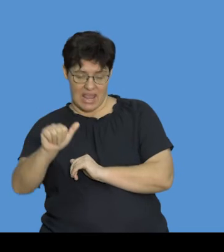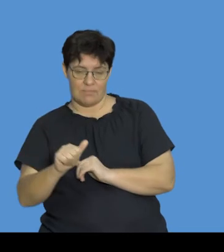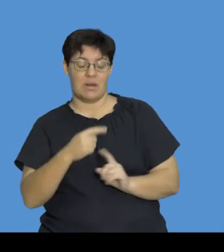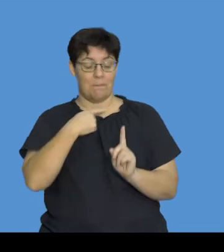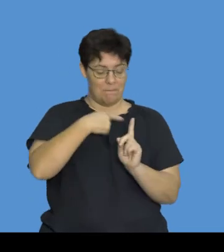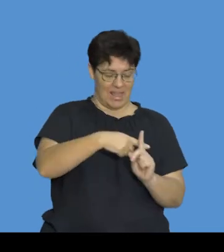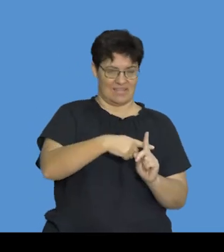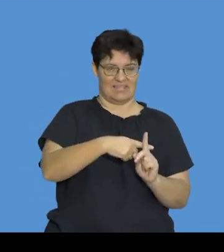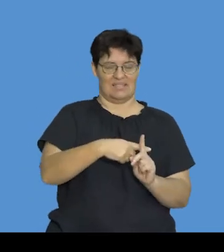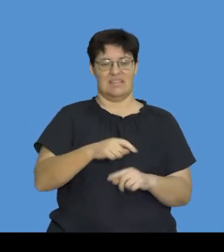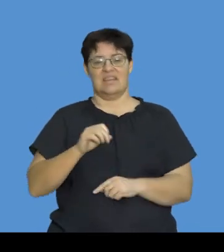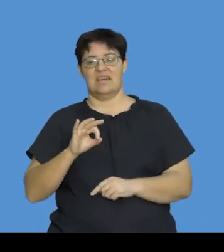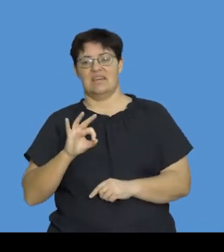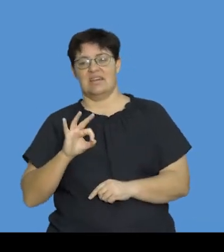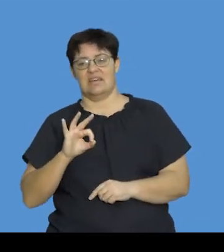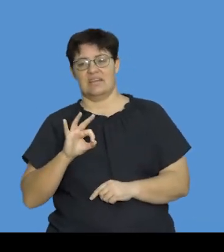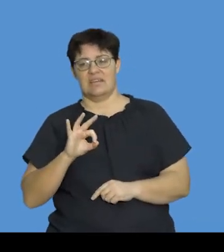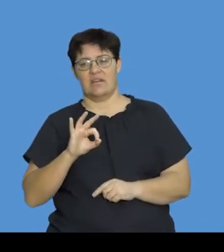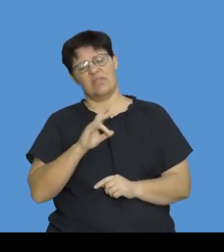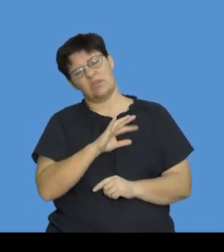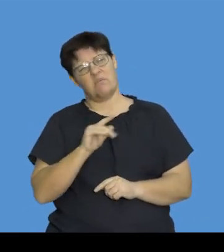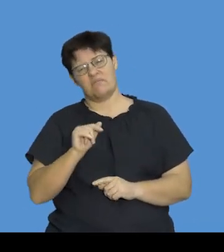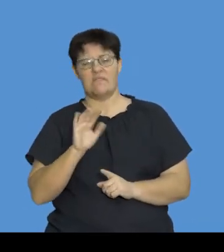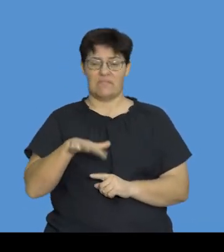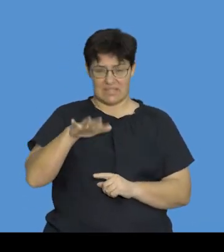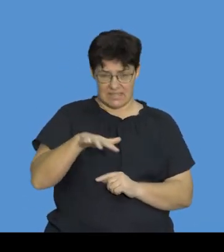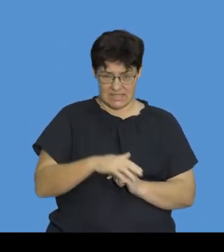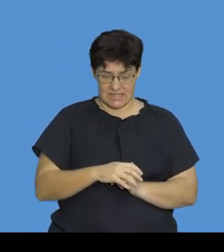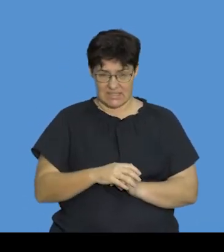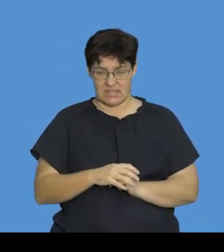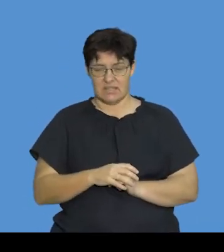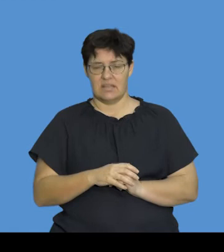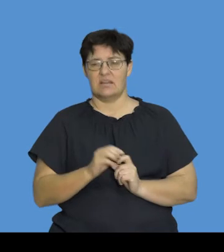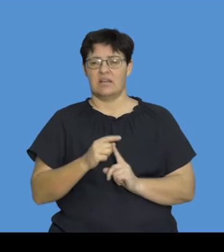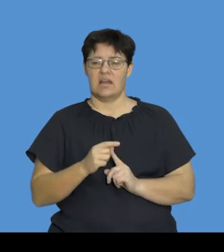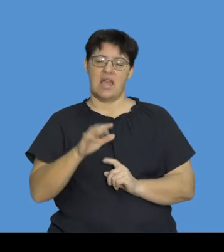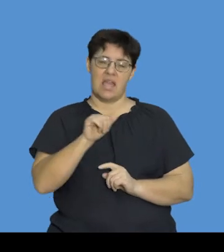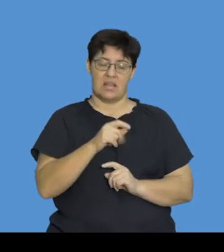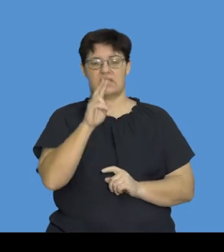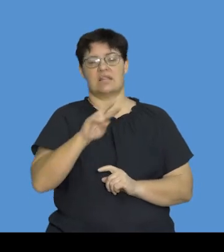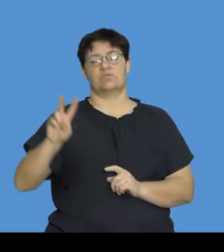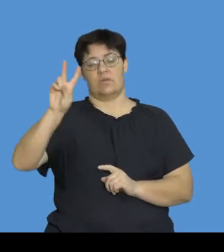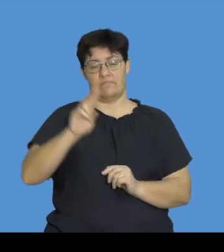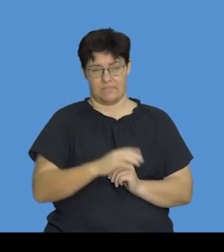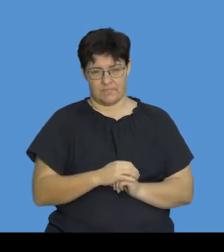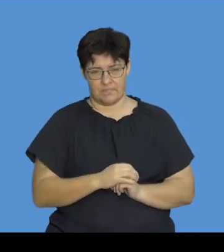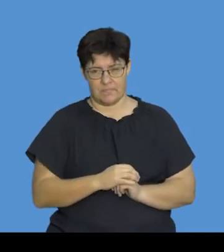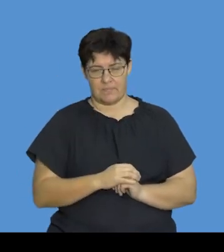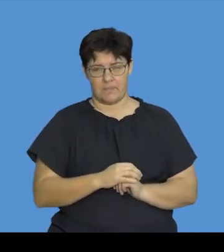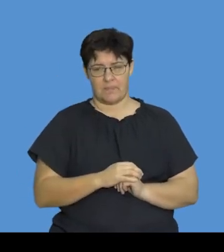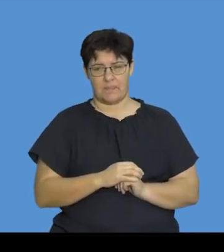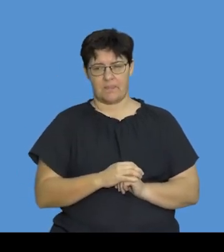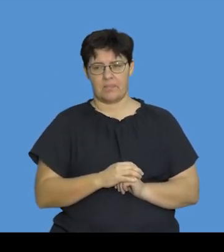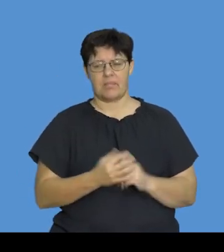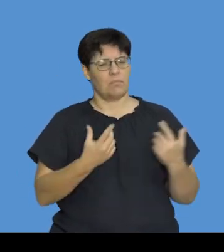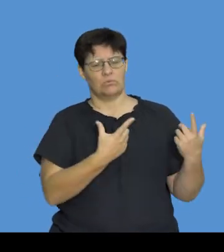plus. 3 times 5 will be 15. A times a will be a squared. Right? Now, as